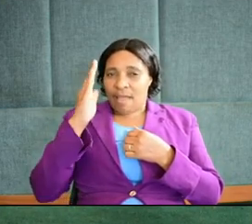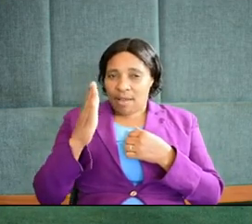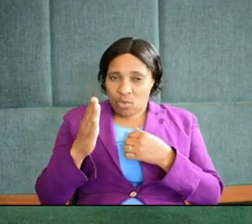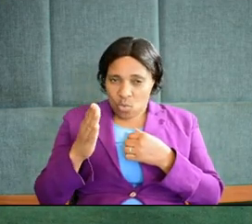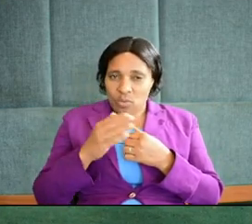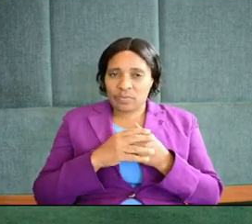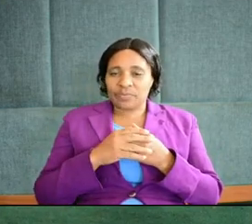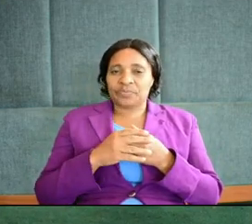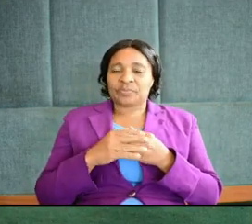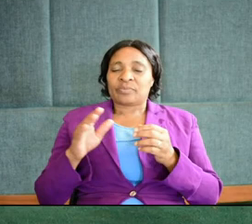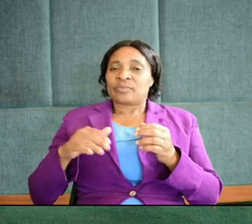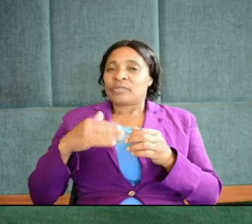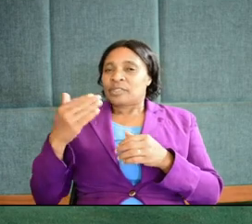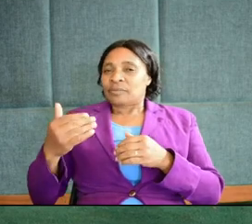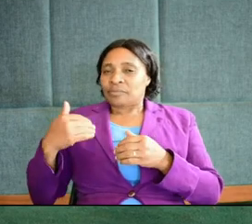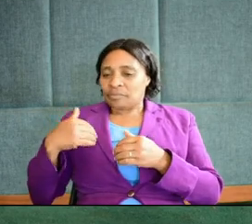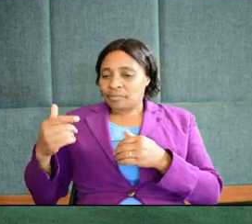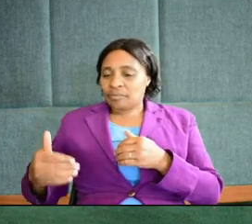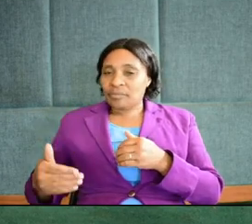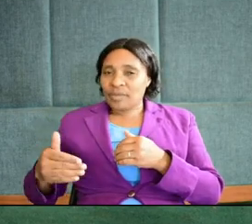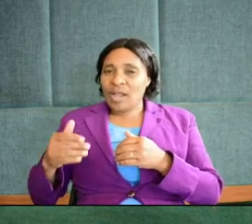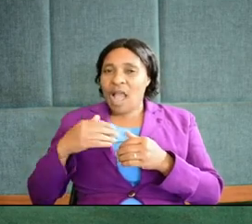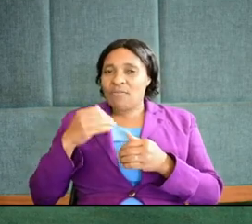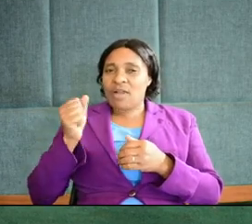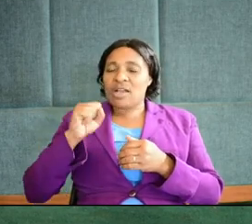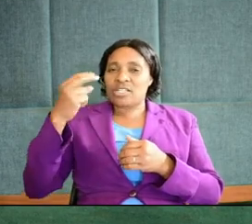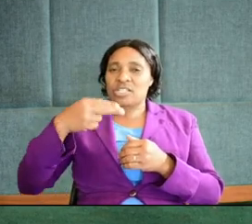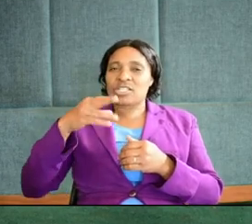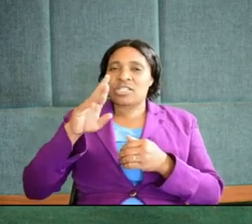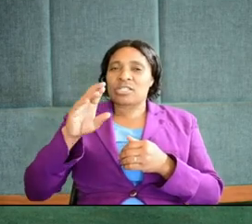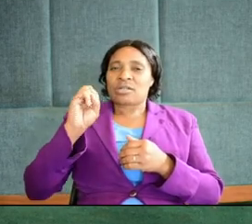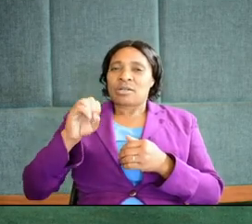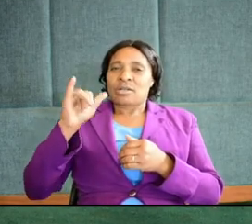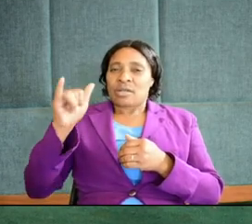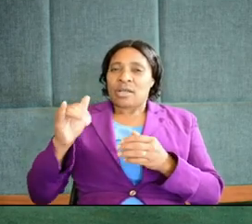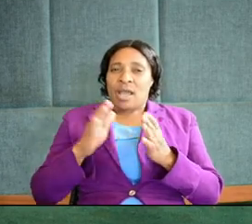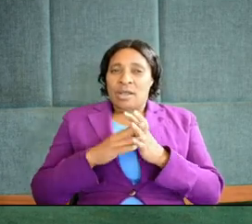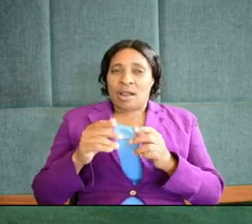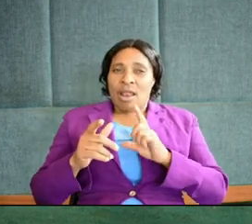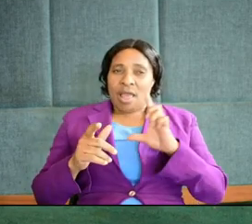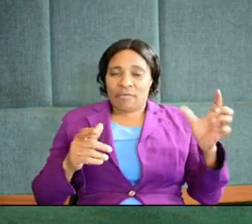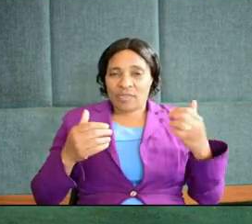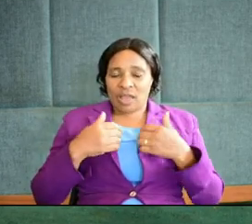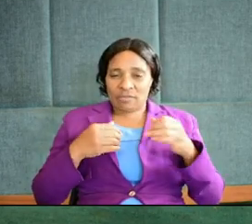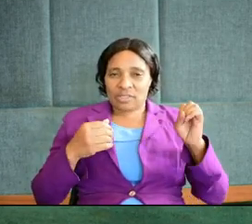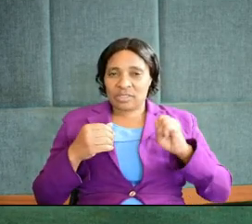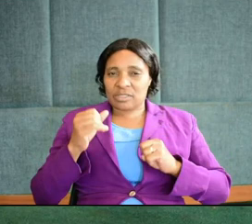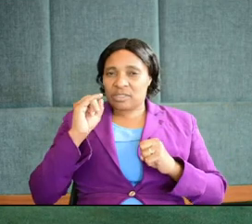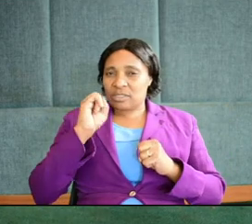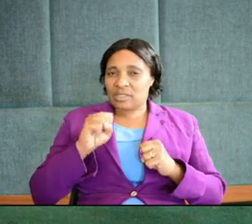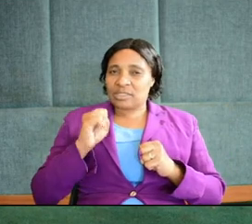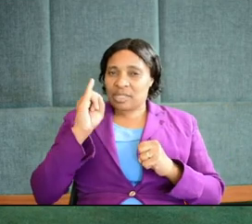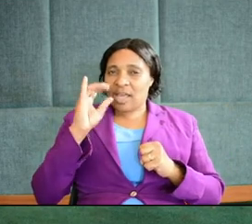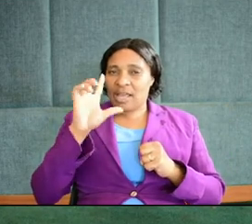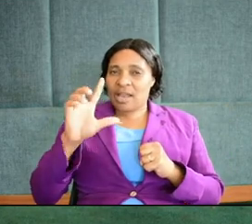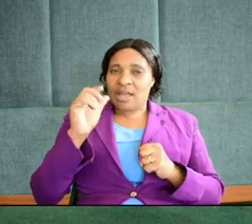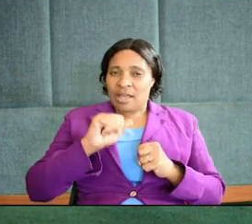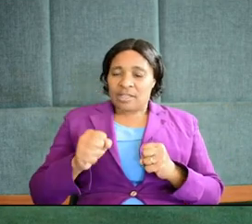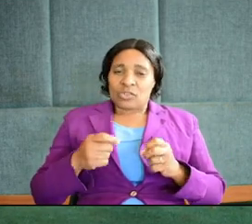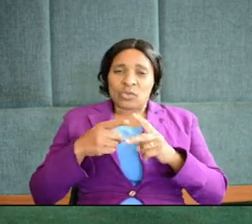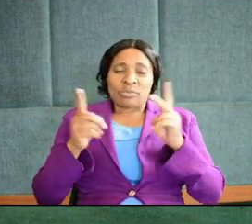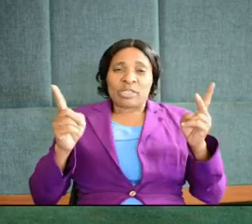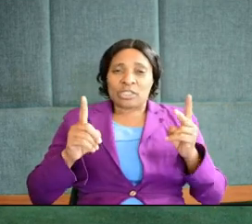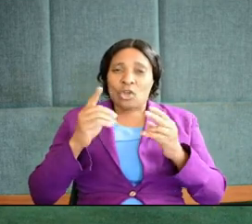Hi. And right next to me, I have Ashley. Hi. And on my left, I have Silas. Hi. We'll begin